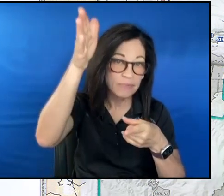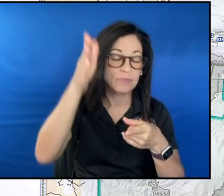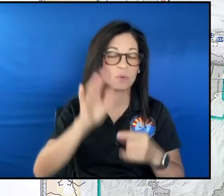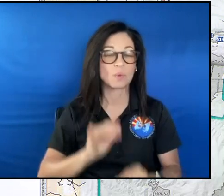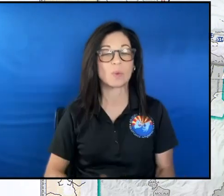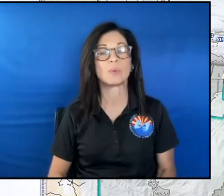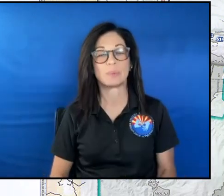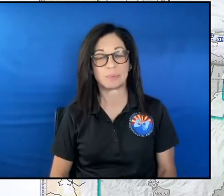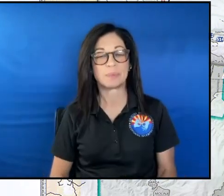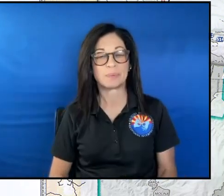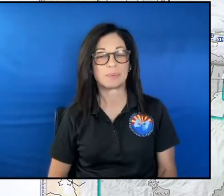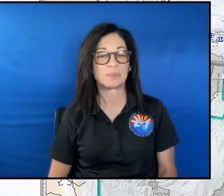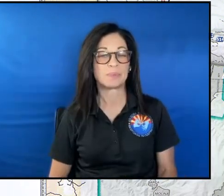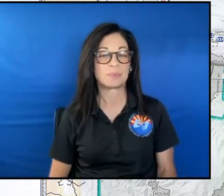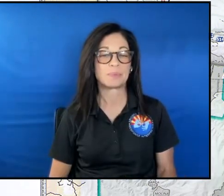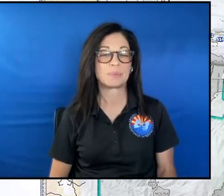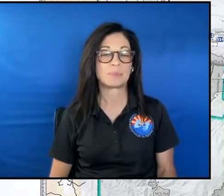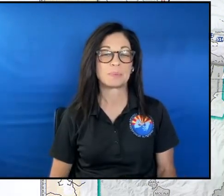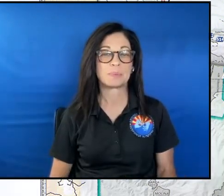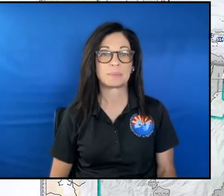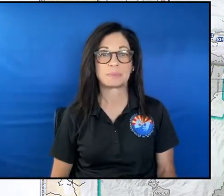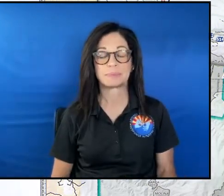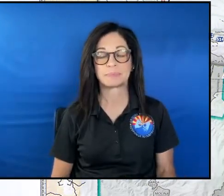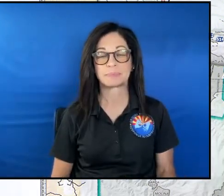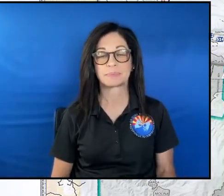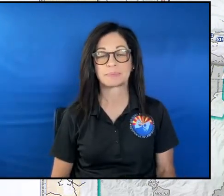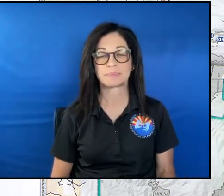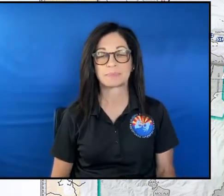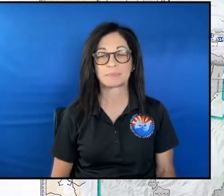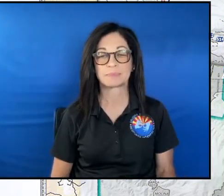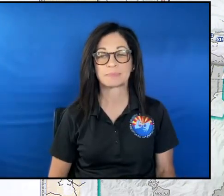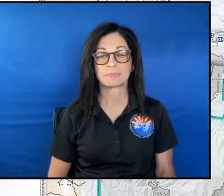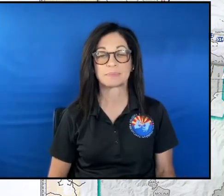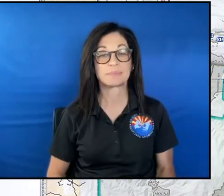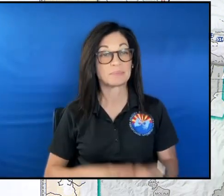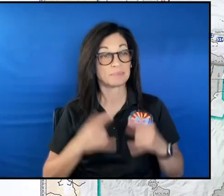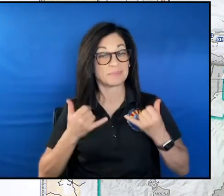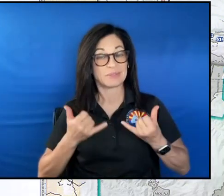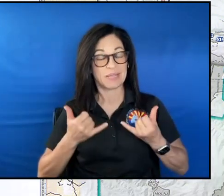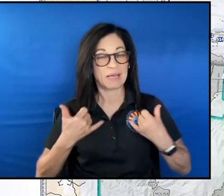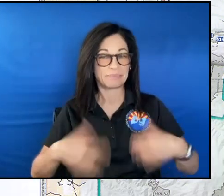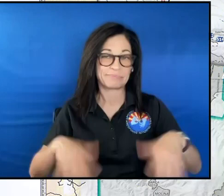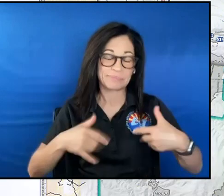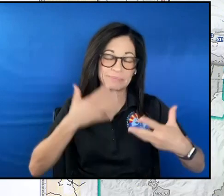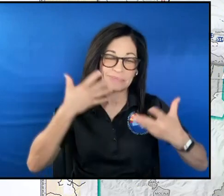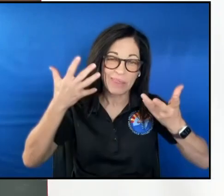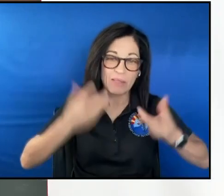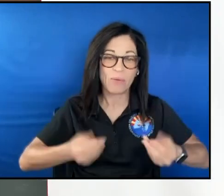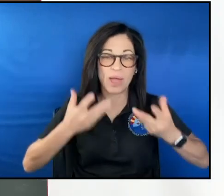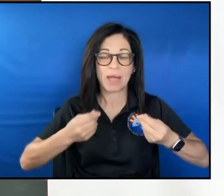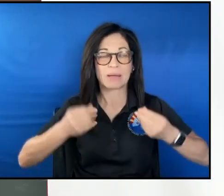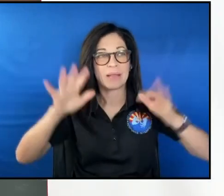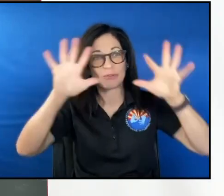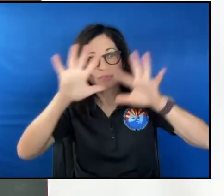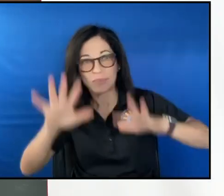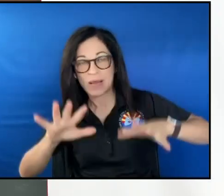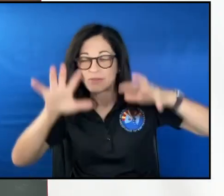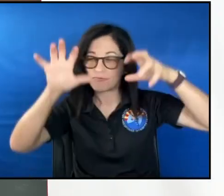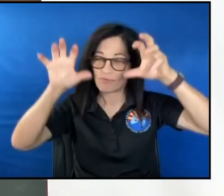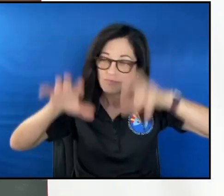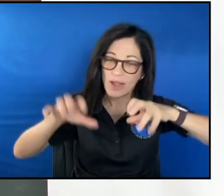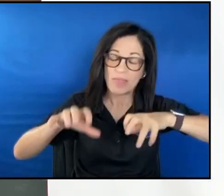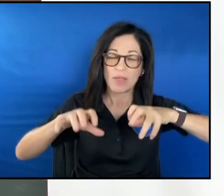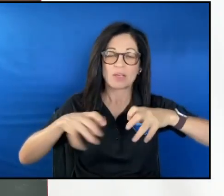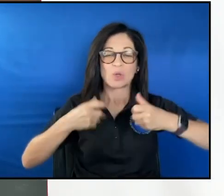we're you know, for today, it's pretty sloppy out there with the current weather that we had this